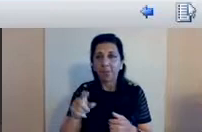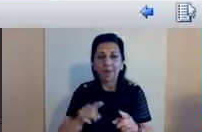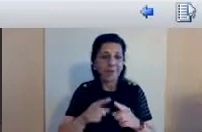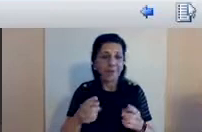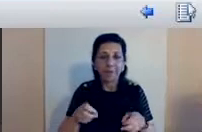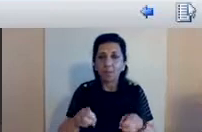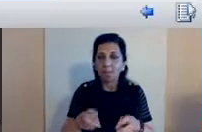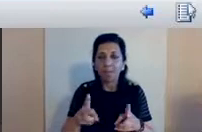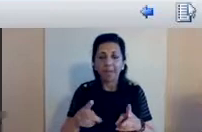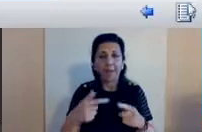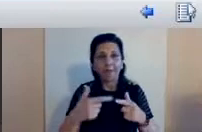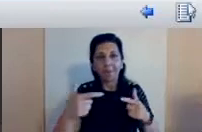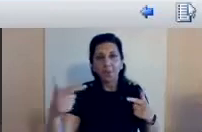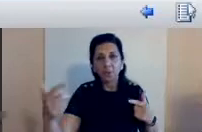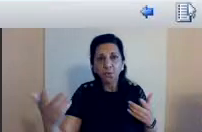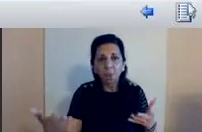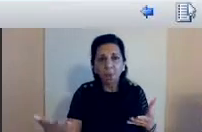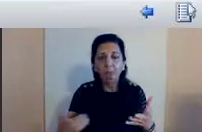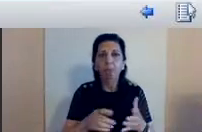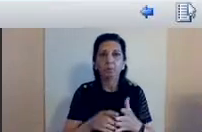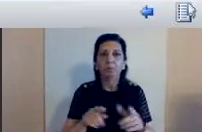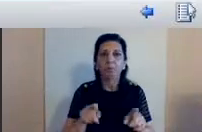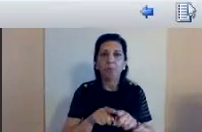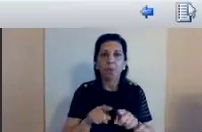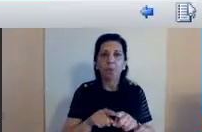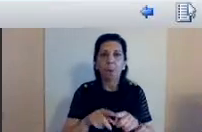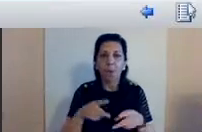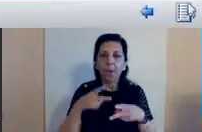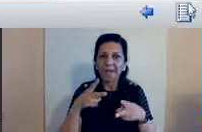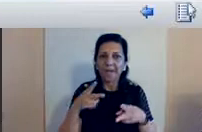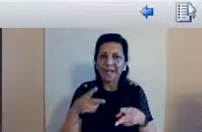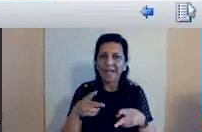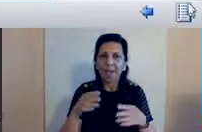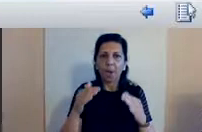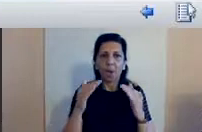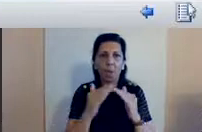vulnerable groups such as care homes particularly.